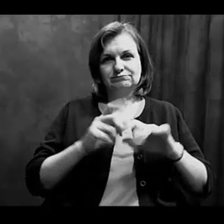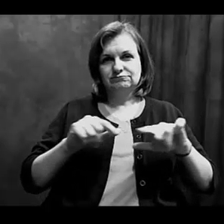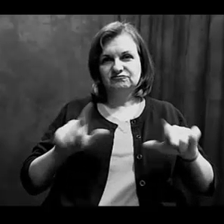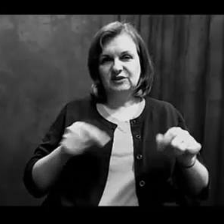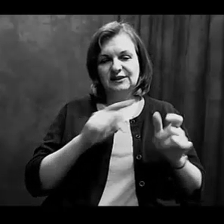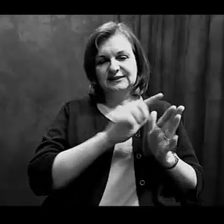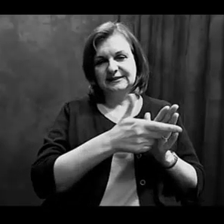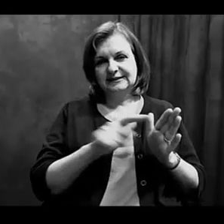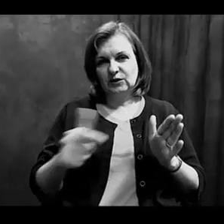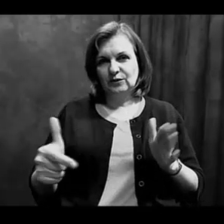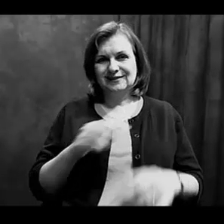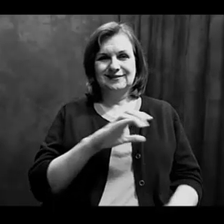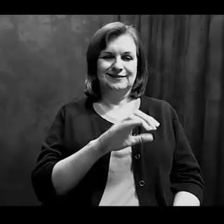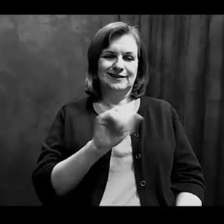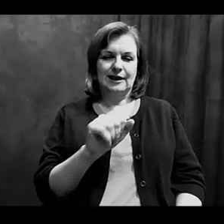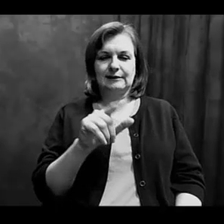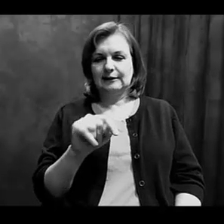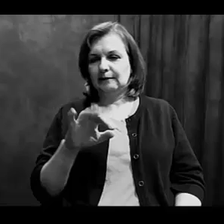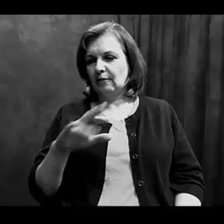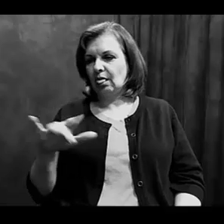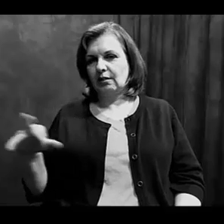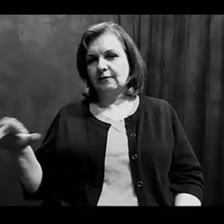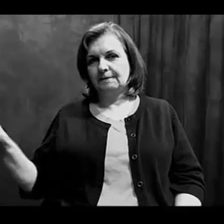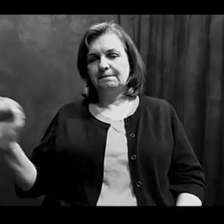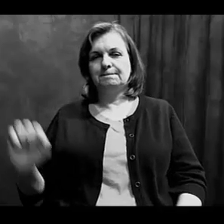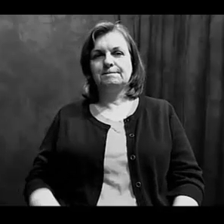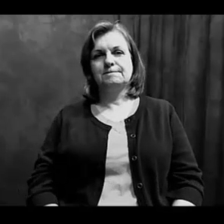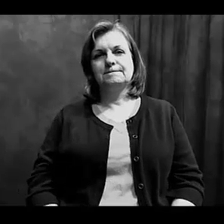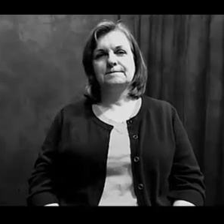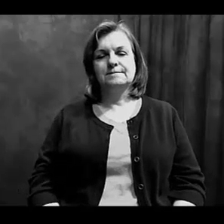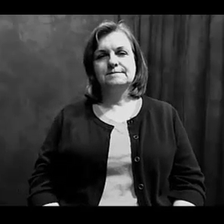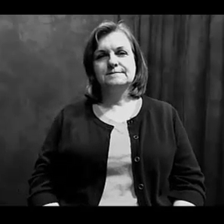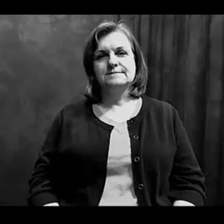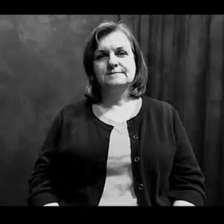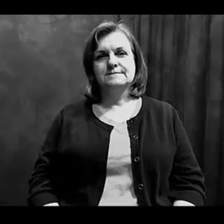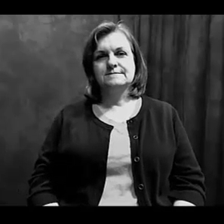it, and we put them together in different sequences.